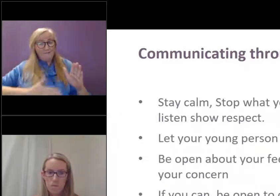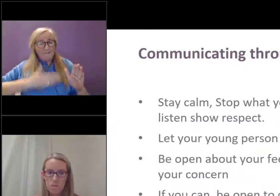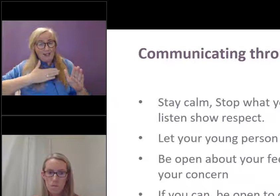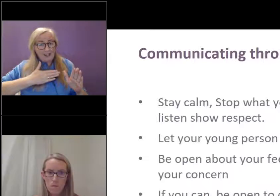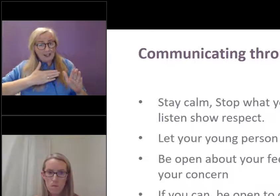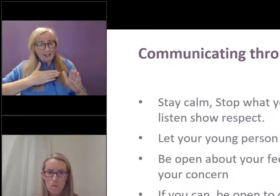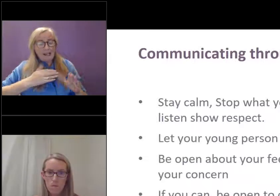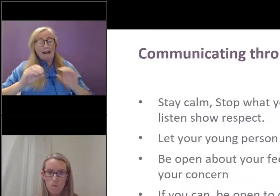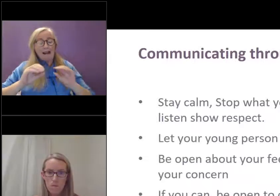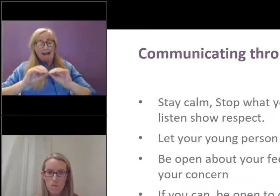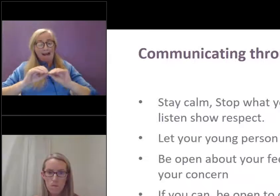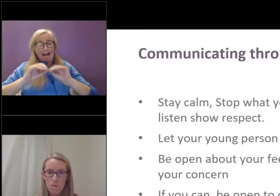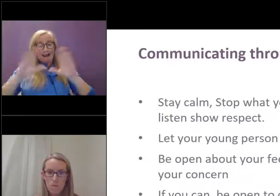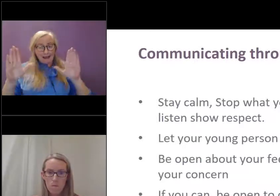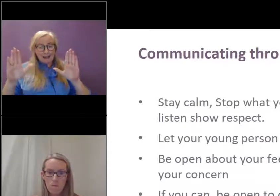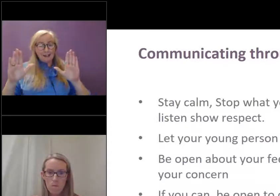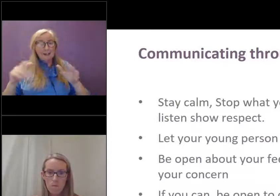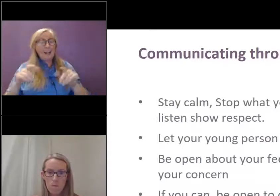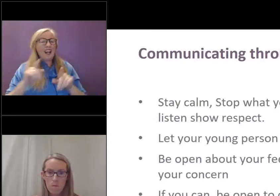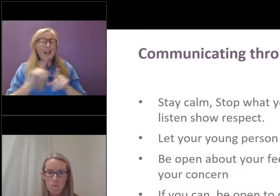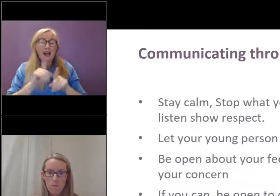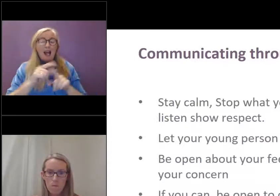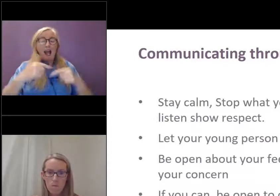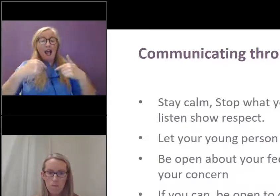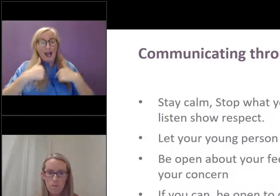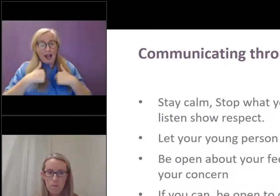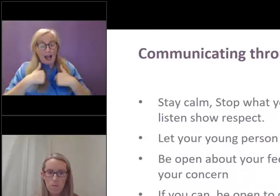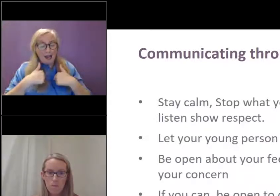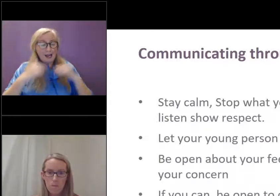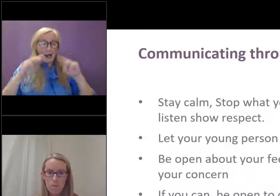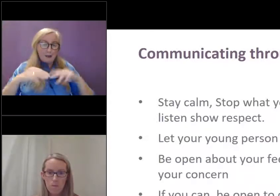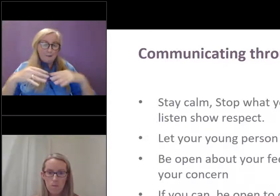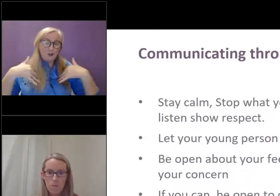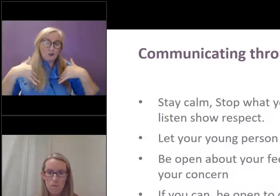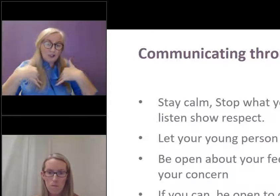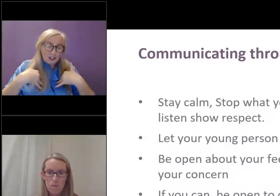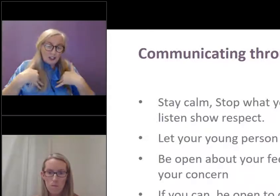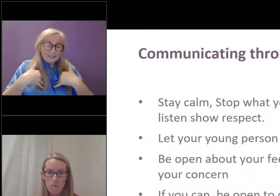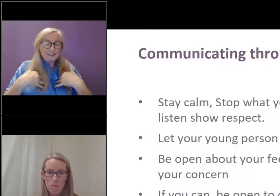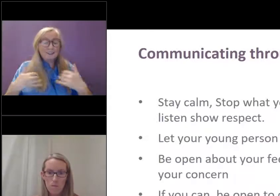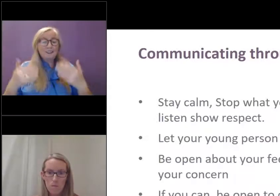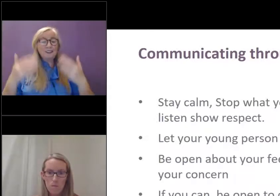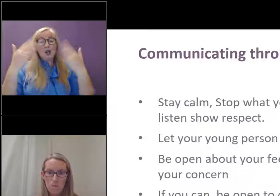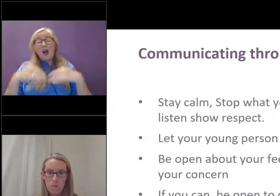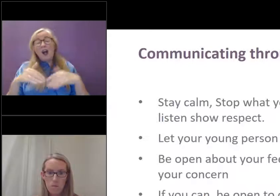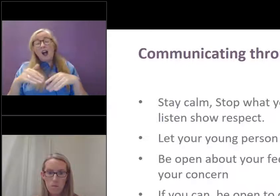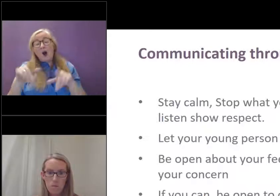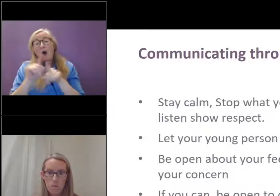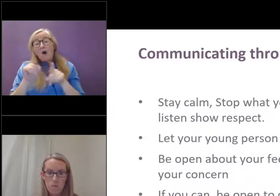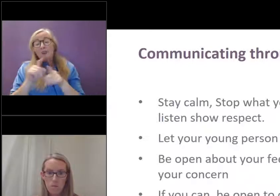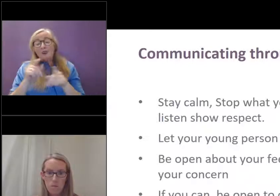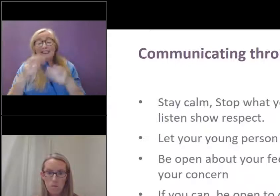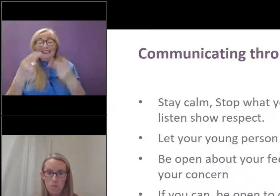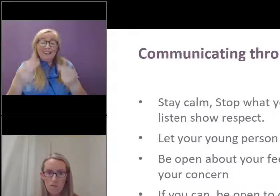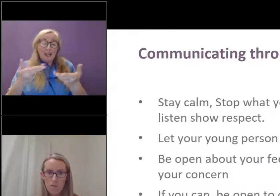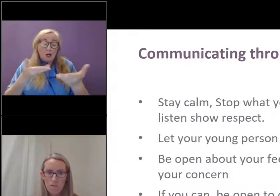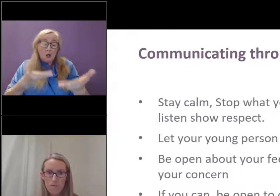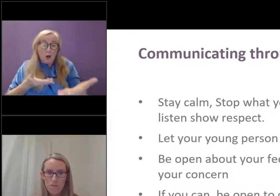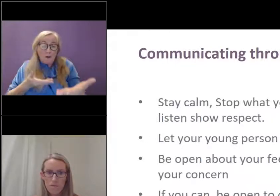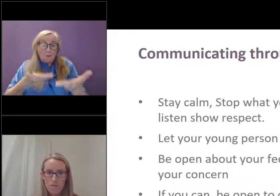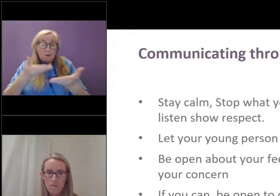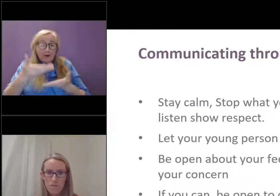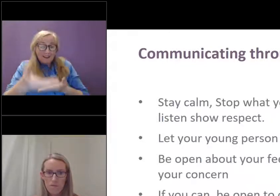very clear language about your concern. What is it for you? Be open to compromise, negotiate with young people, or your young